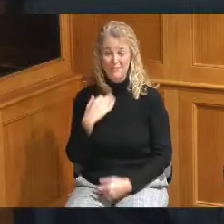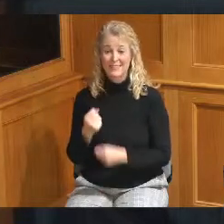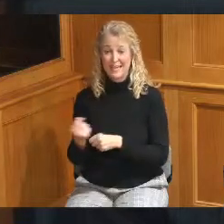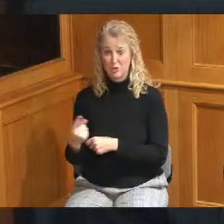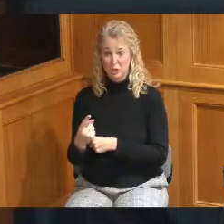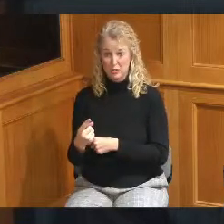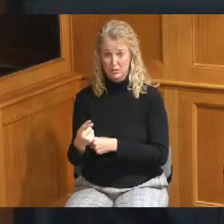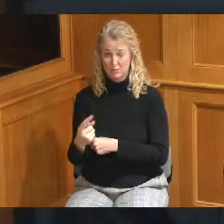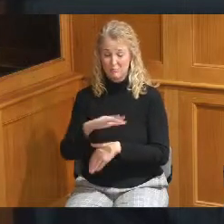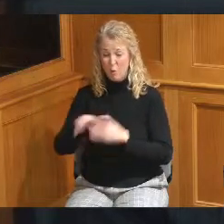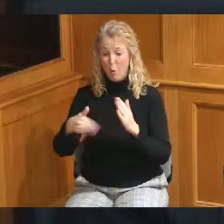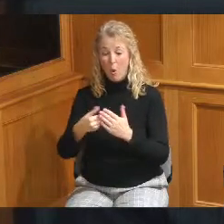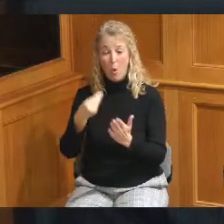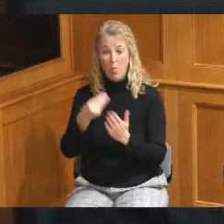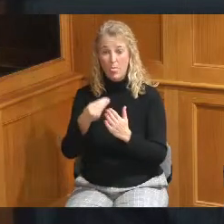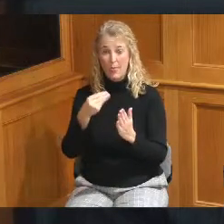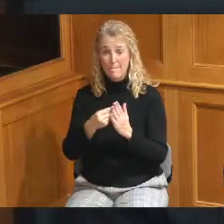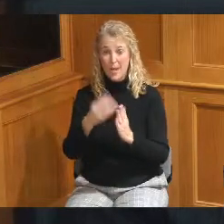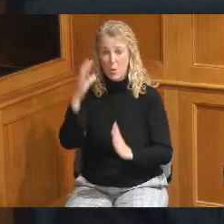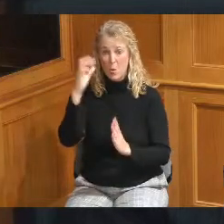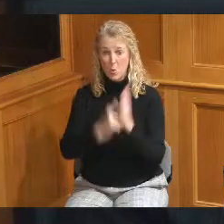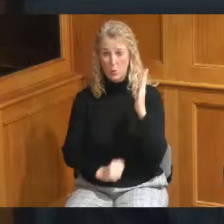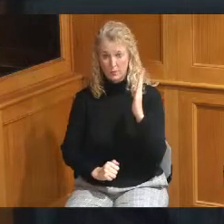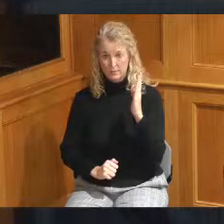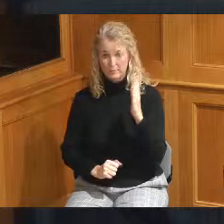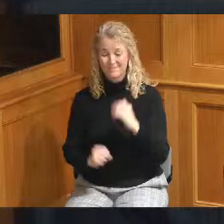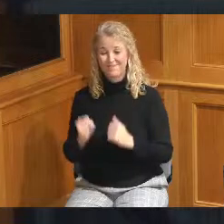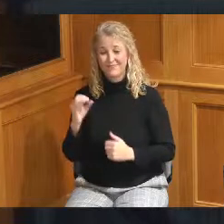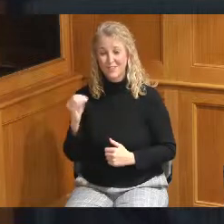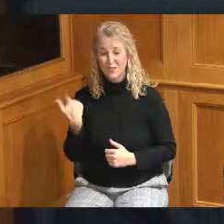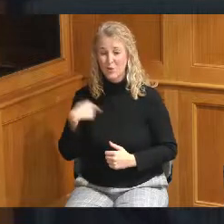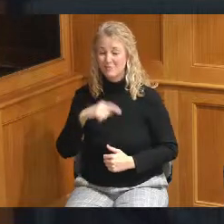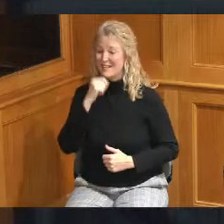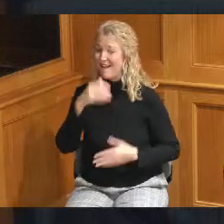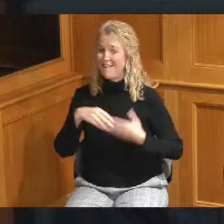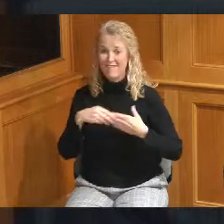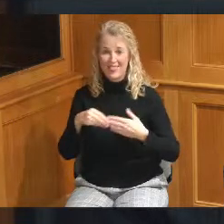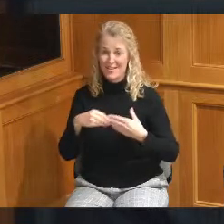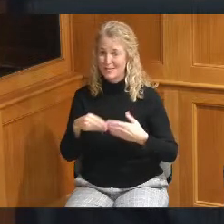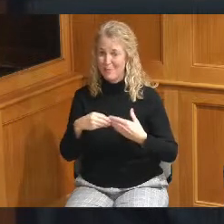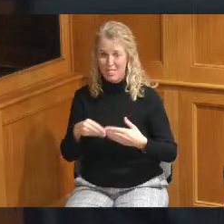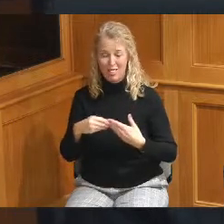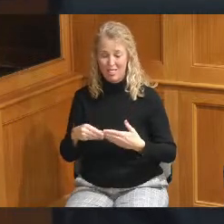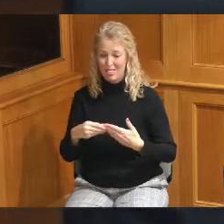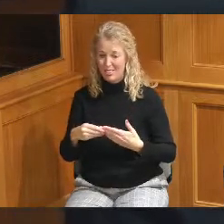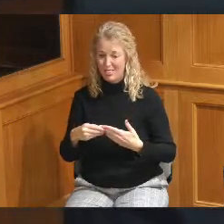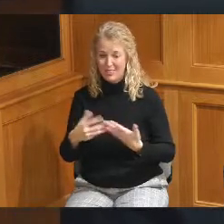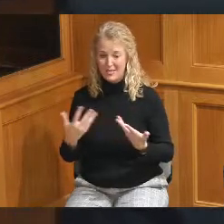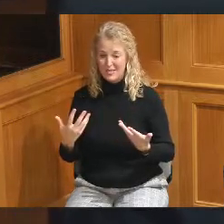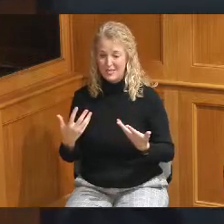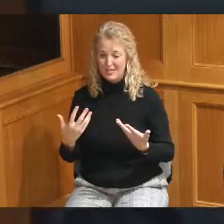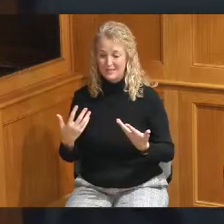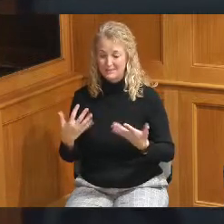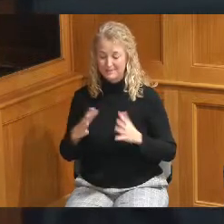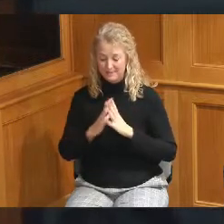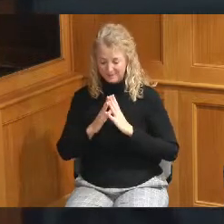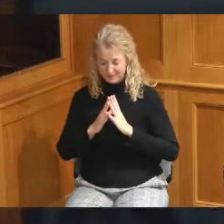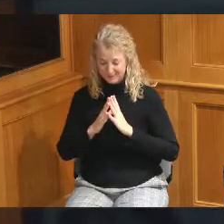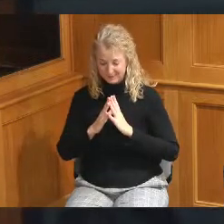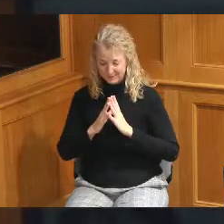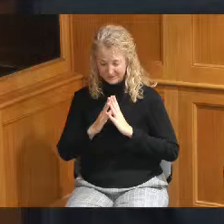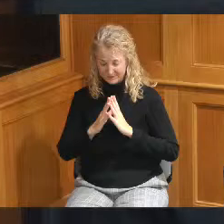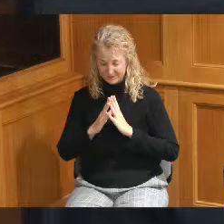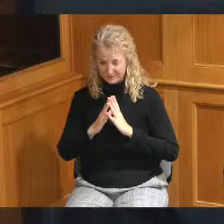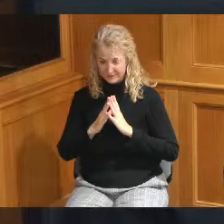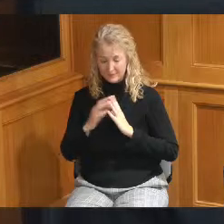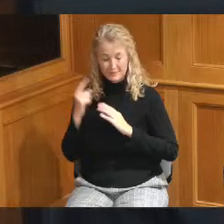year. So it's not like we have a lot of play in this fund. And so I am, this is